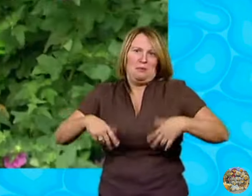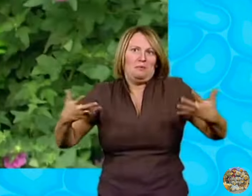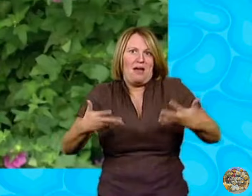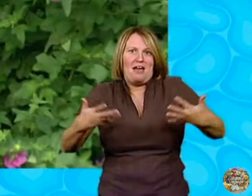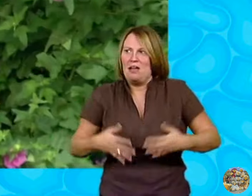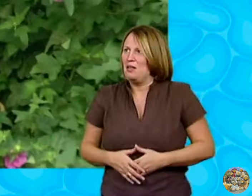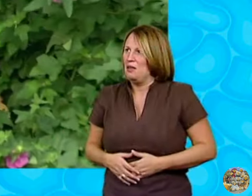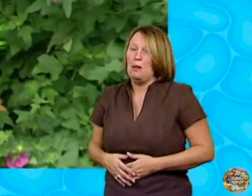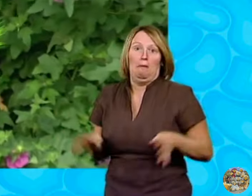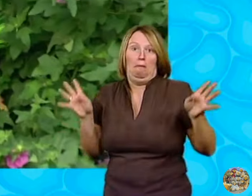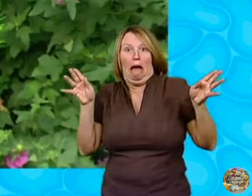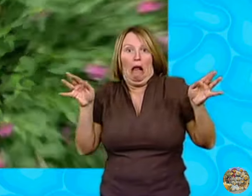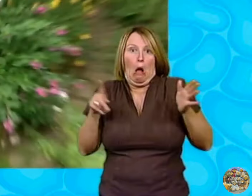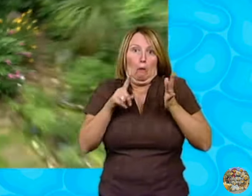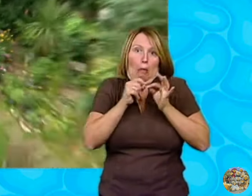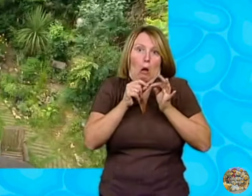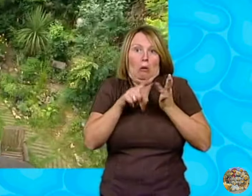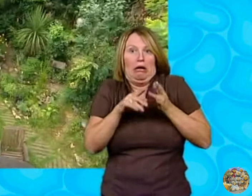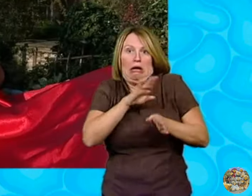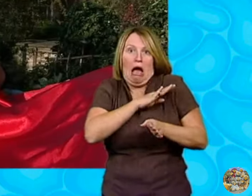Yeah. I'm in Bill Oddie's garden.